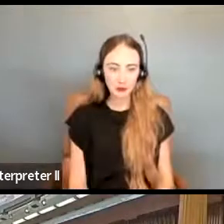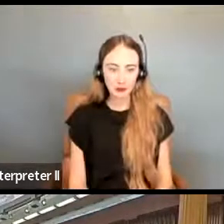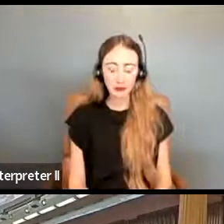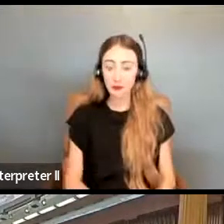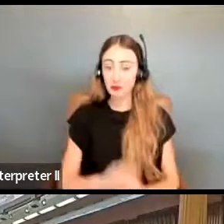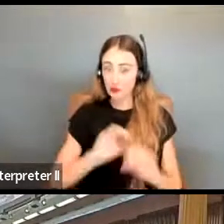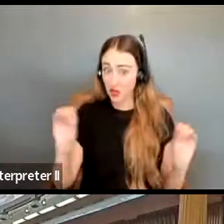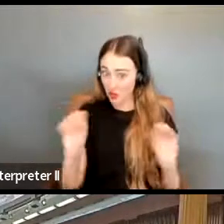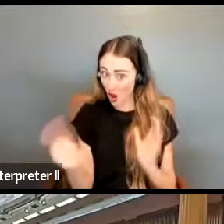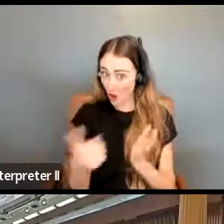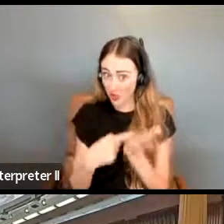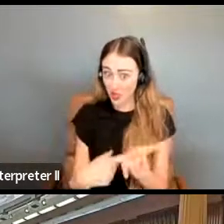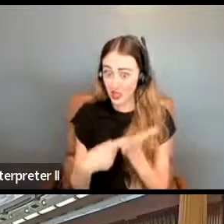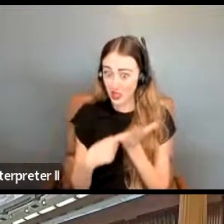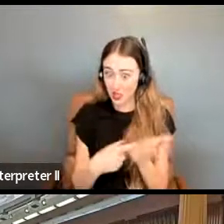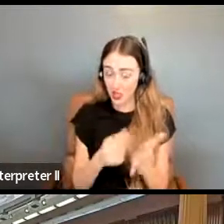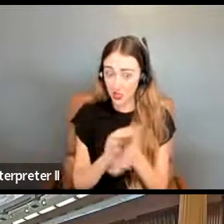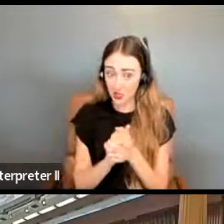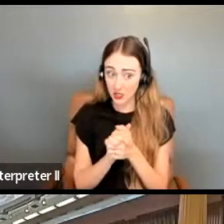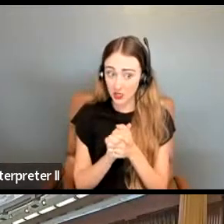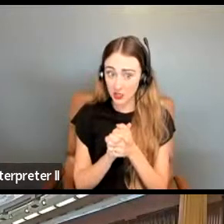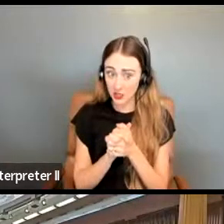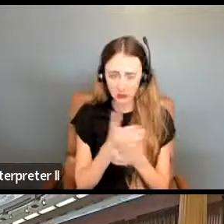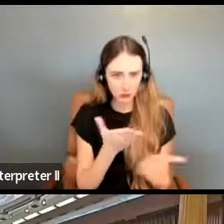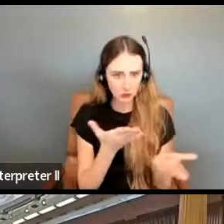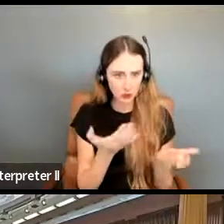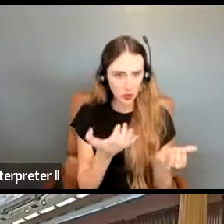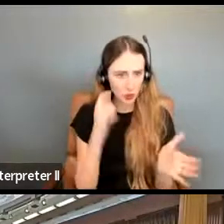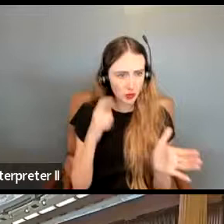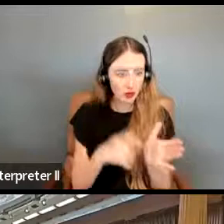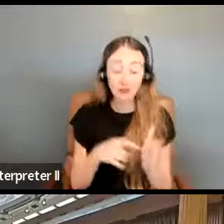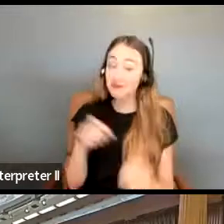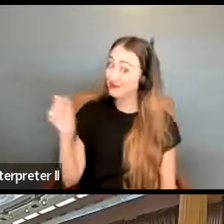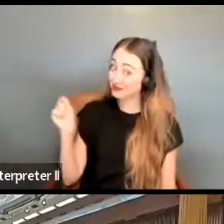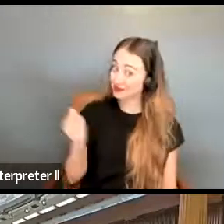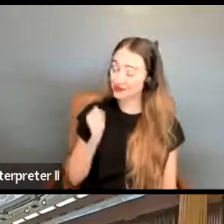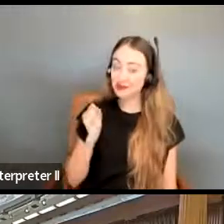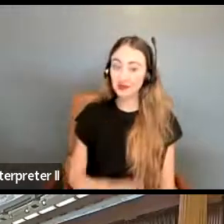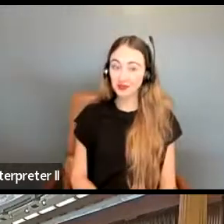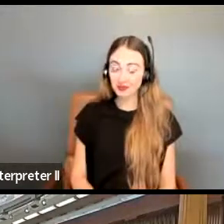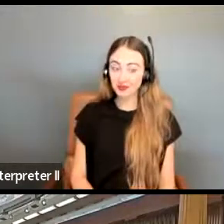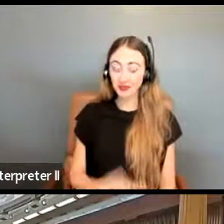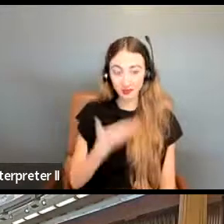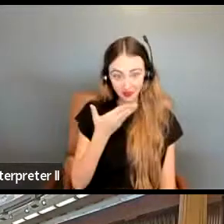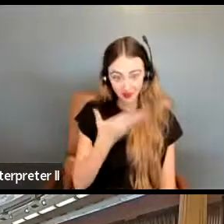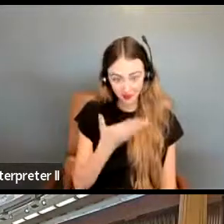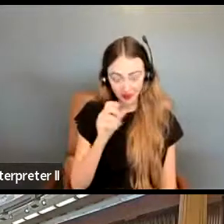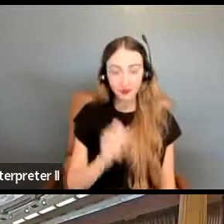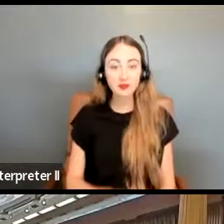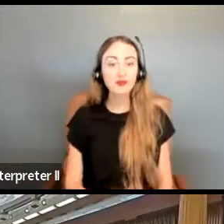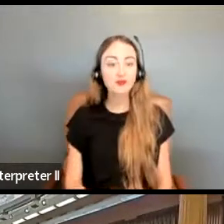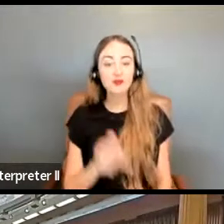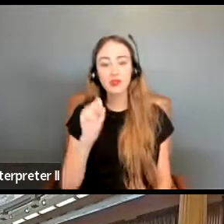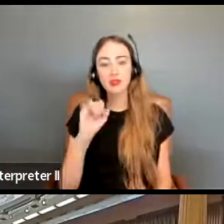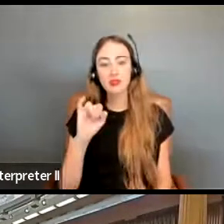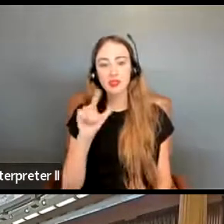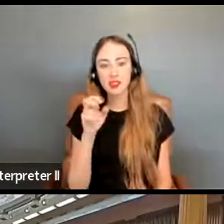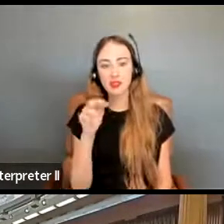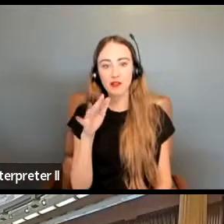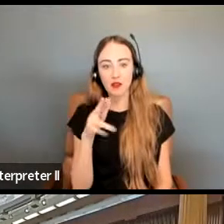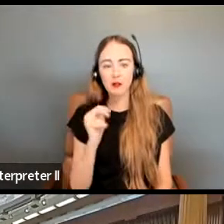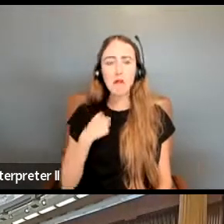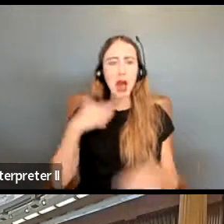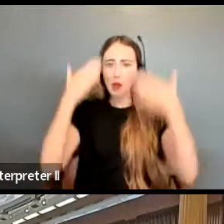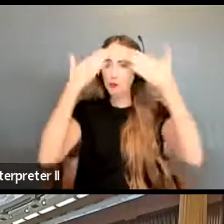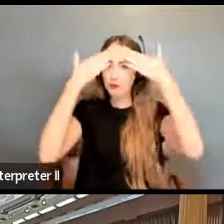no further discussion, are you asking to be recognized, Councilmember? I Silverman? am, Mr. Chairman. Councilmember Silverman? So I was open-minded